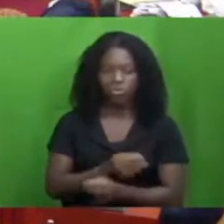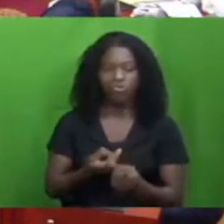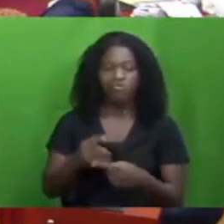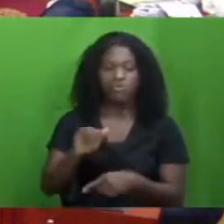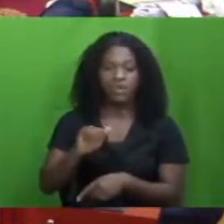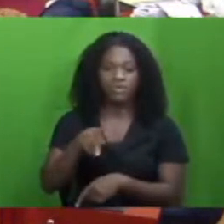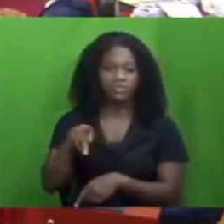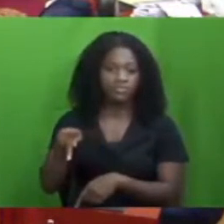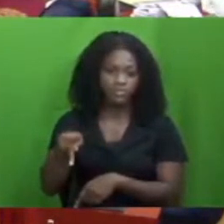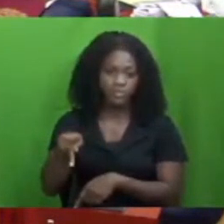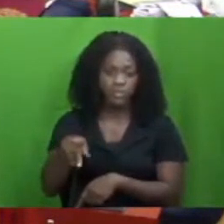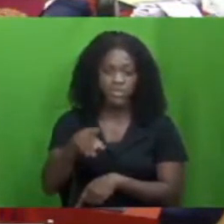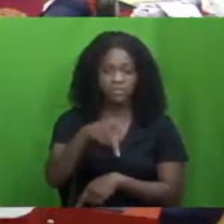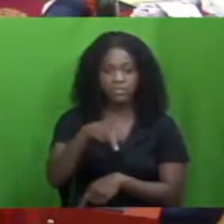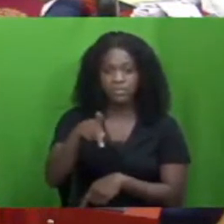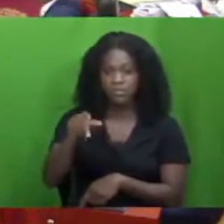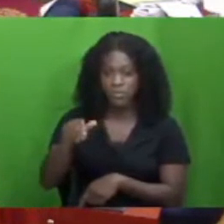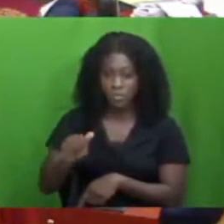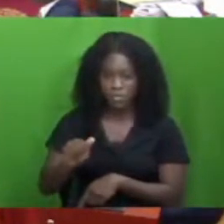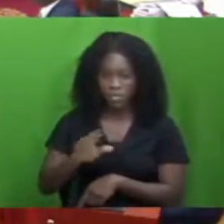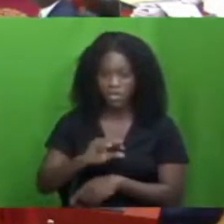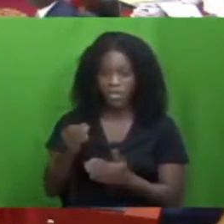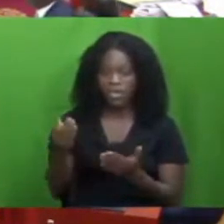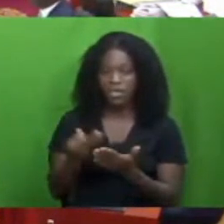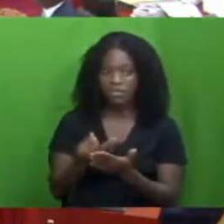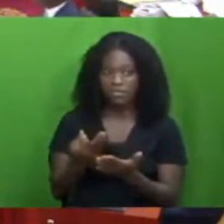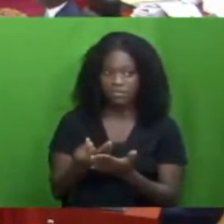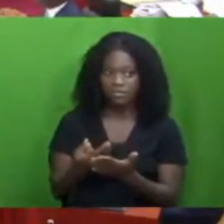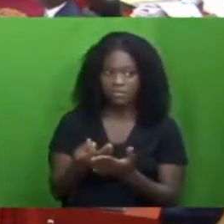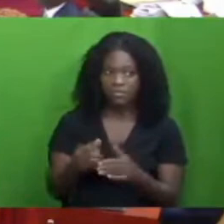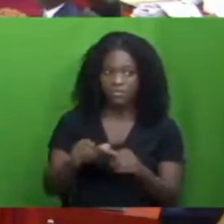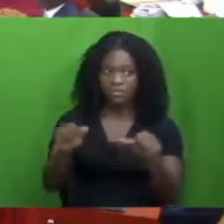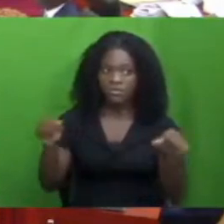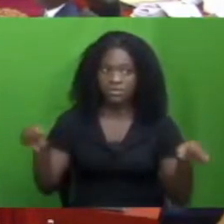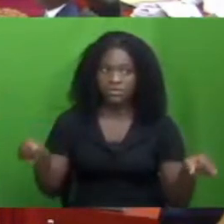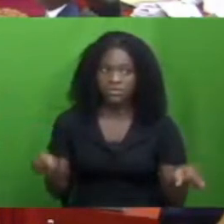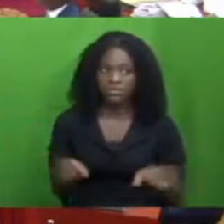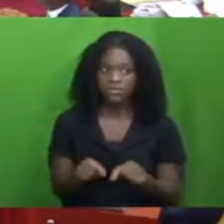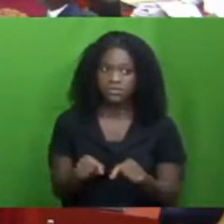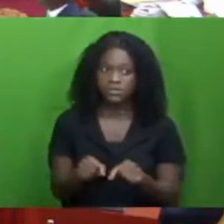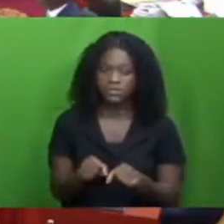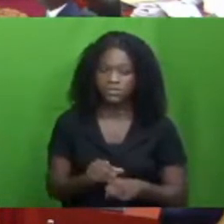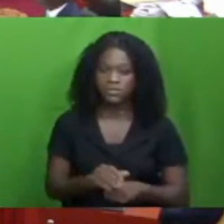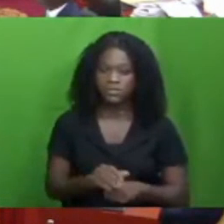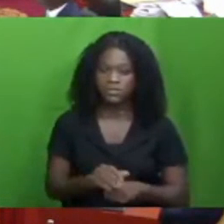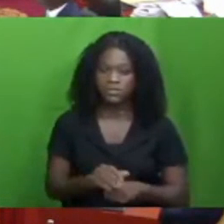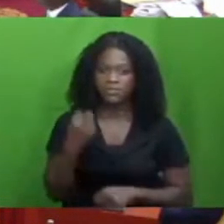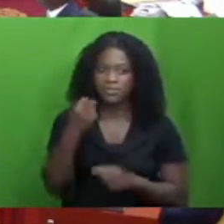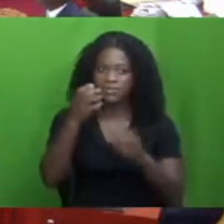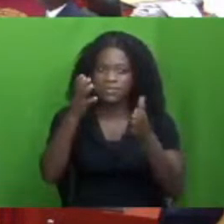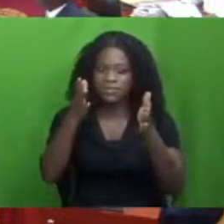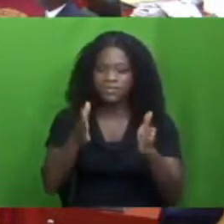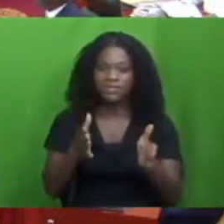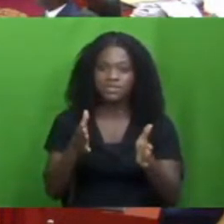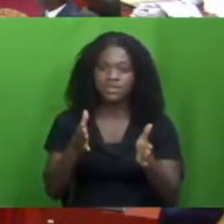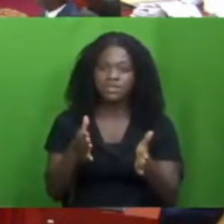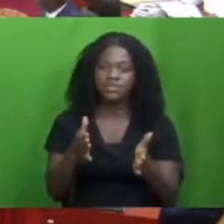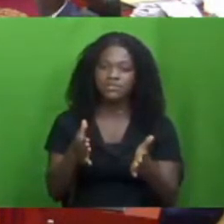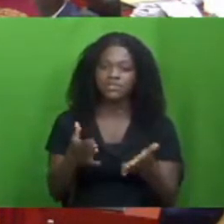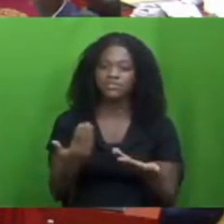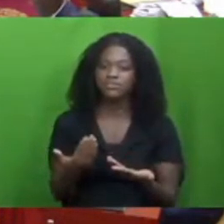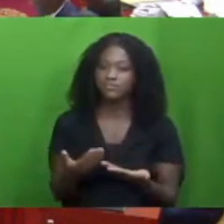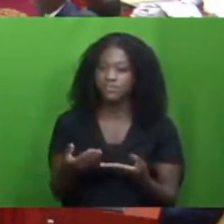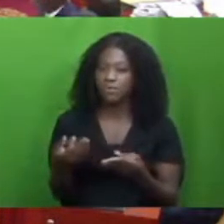IPPs, PPAs, and financial sector recapitalization. Mr. Speaker, the macroeconomic environment